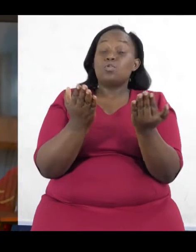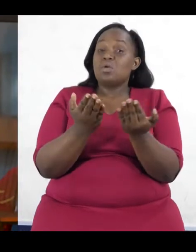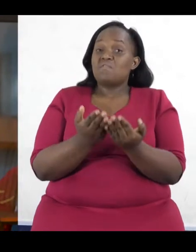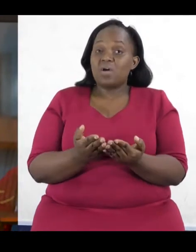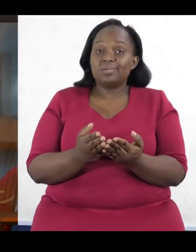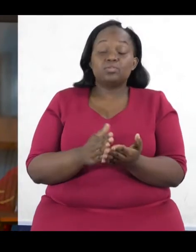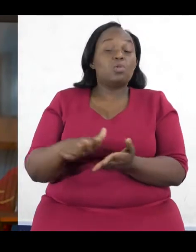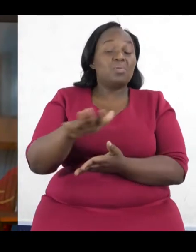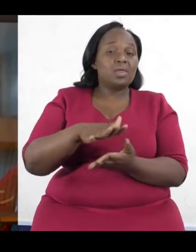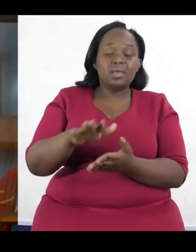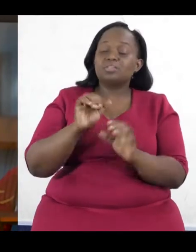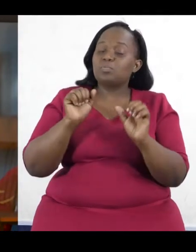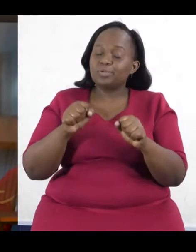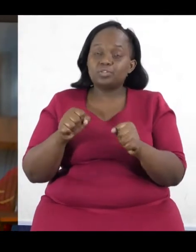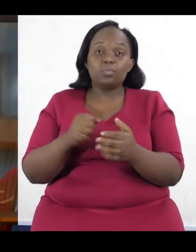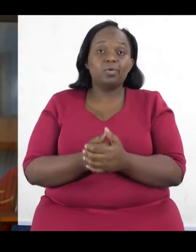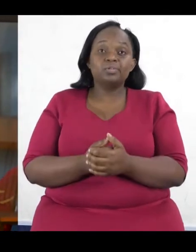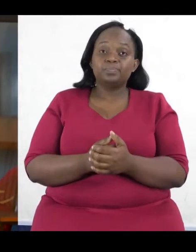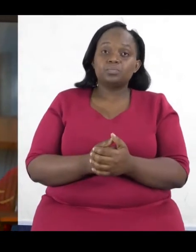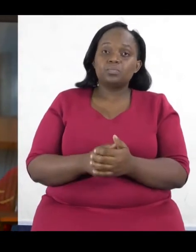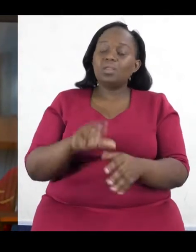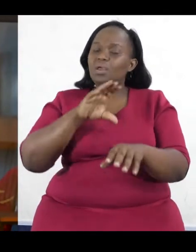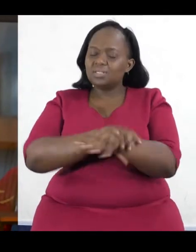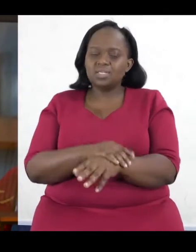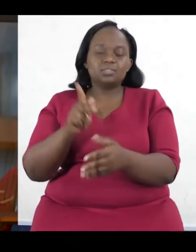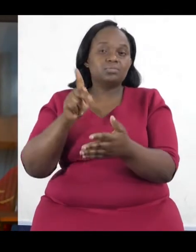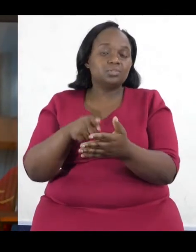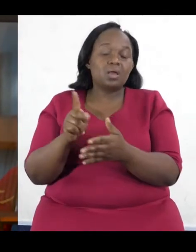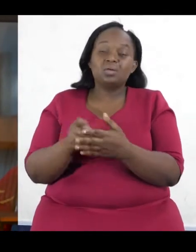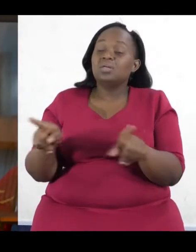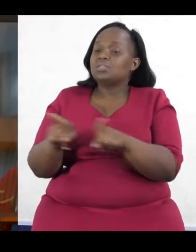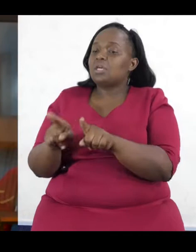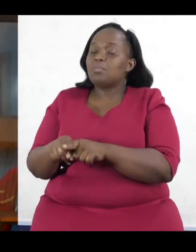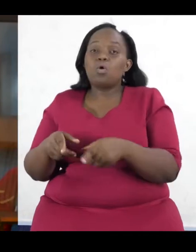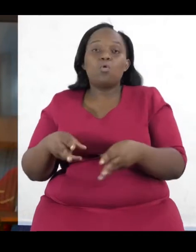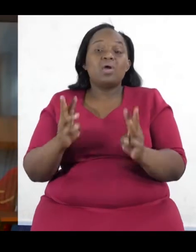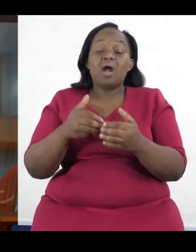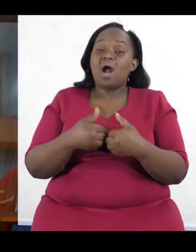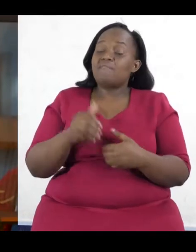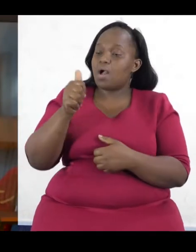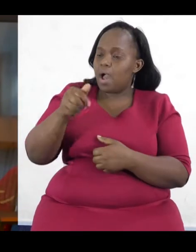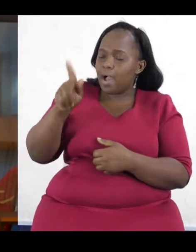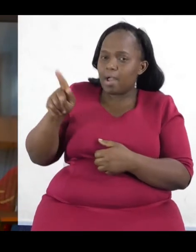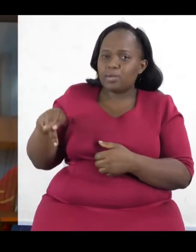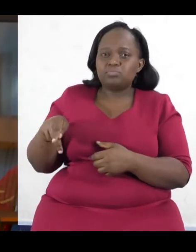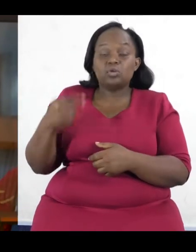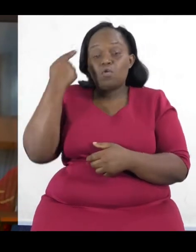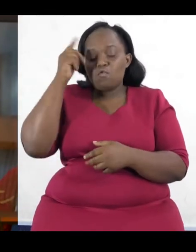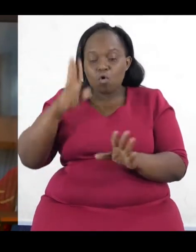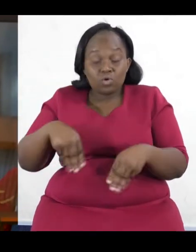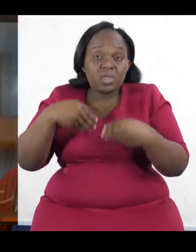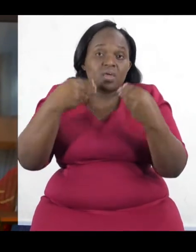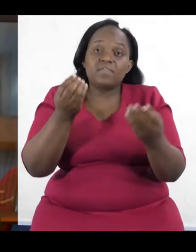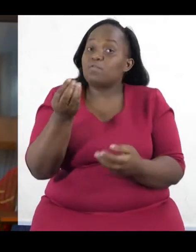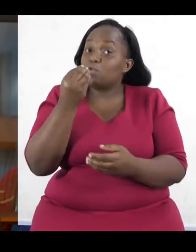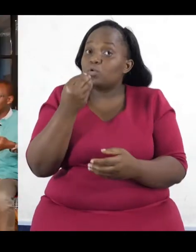sell. Yeah, where actually the same way we have applications to deliver food to people, we can have